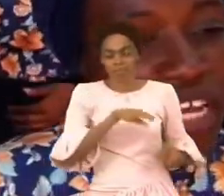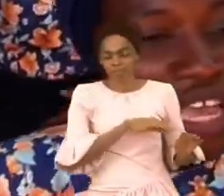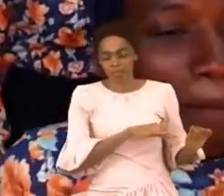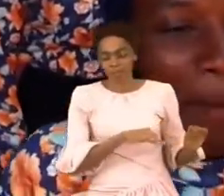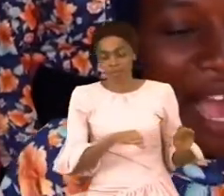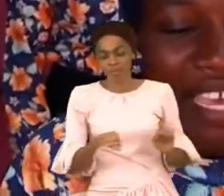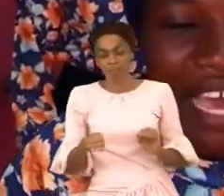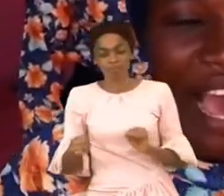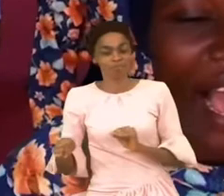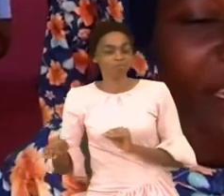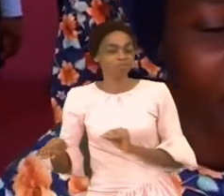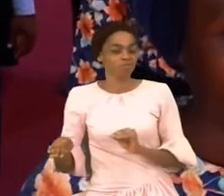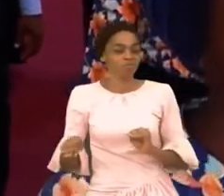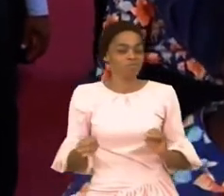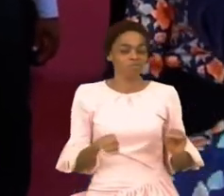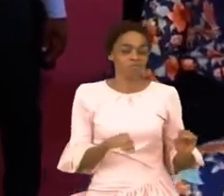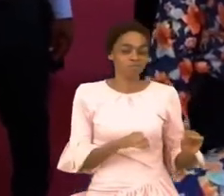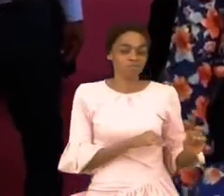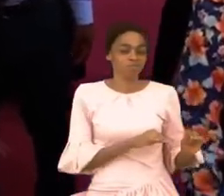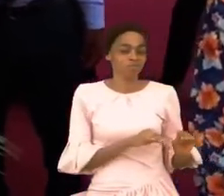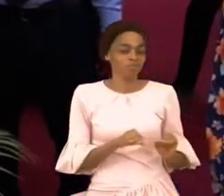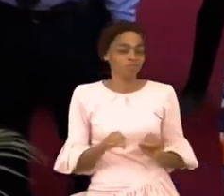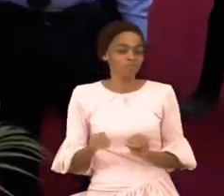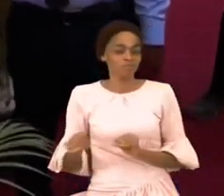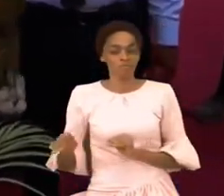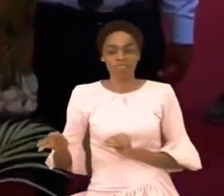moved. My God is